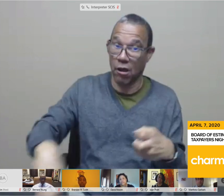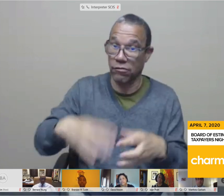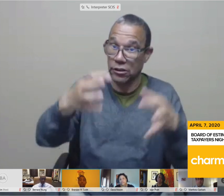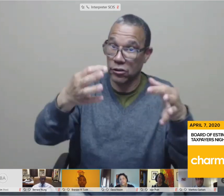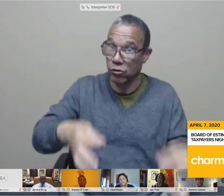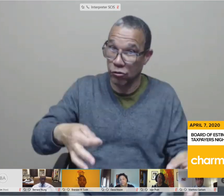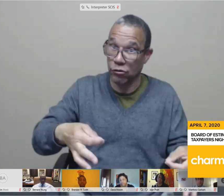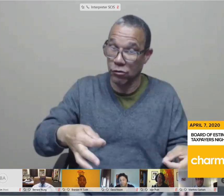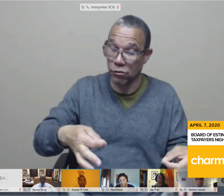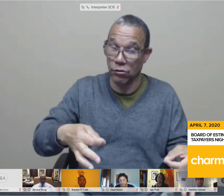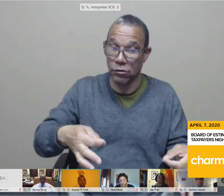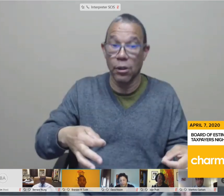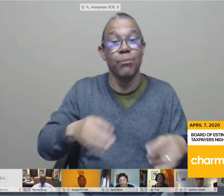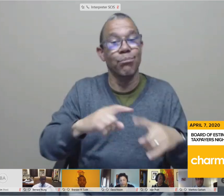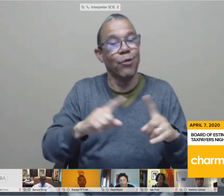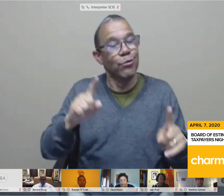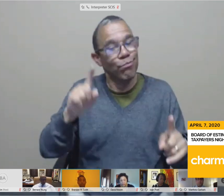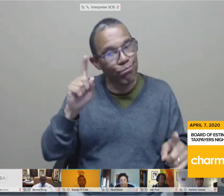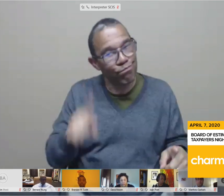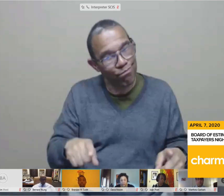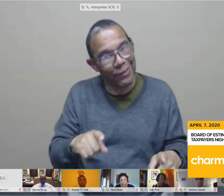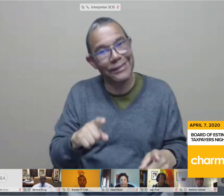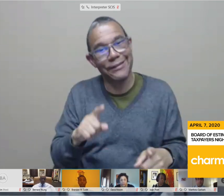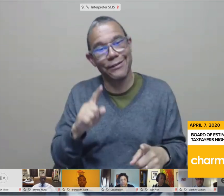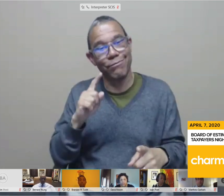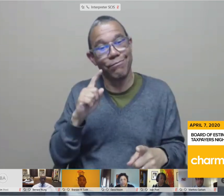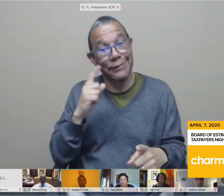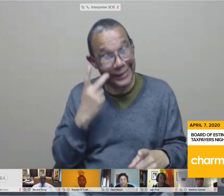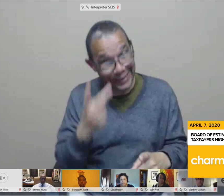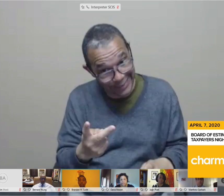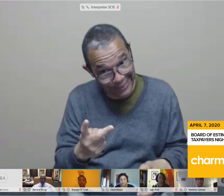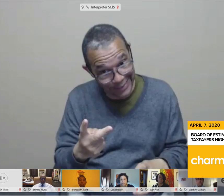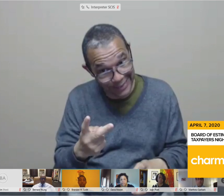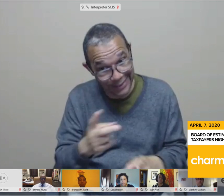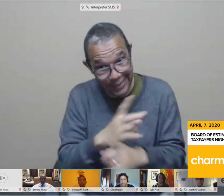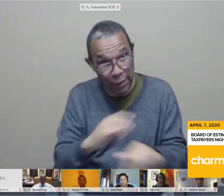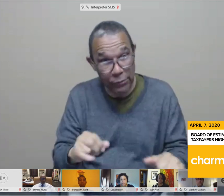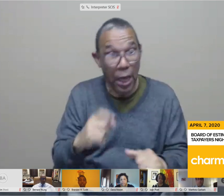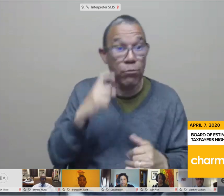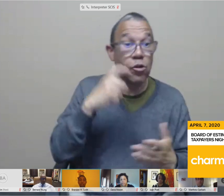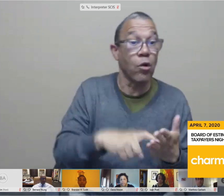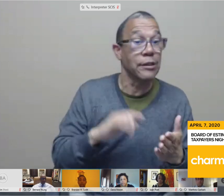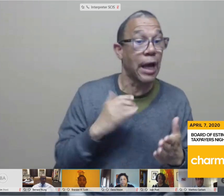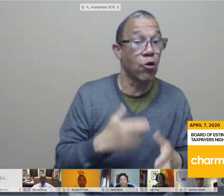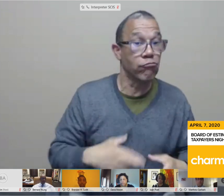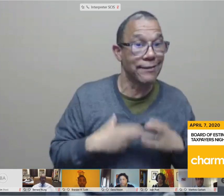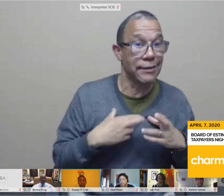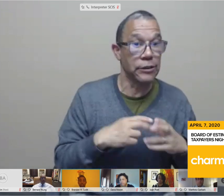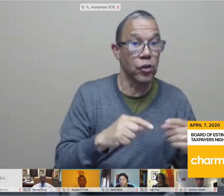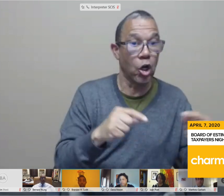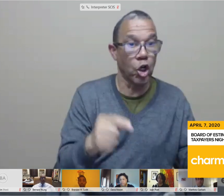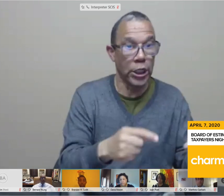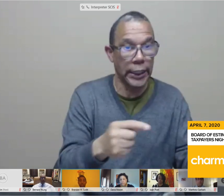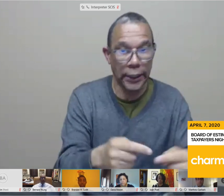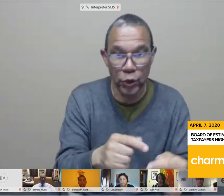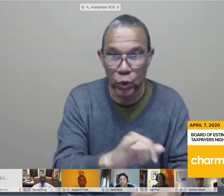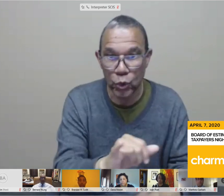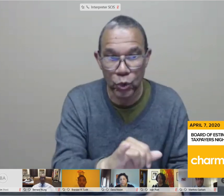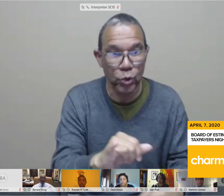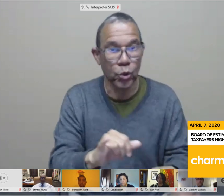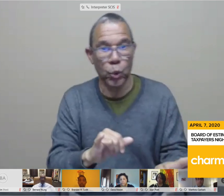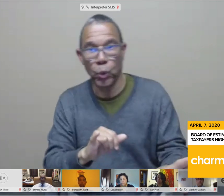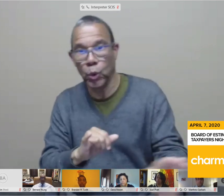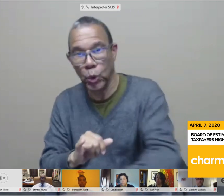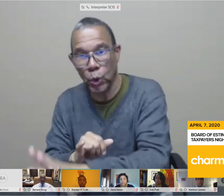must respond to the fact that we know this, our residents are hurting, we are going to make sure that we are reaching out. As long as there is breath in